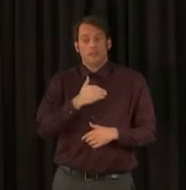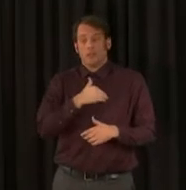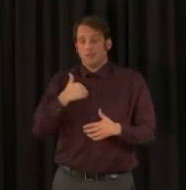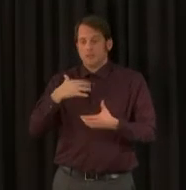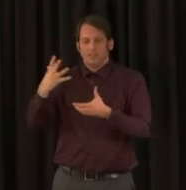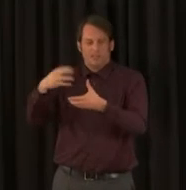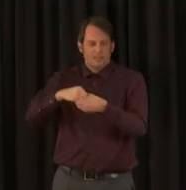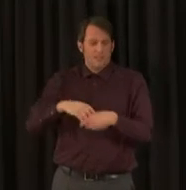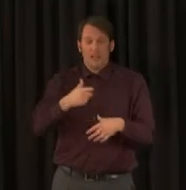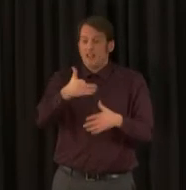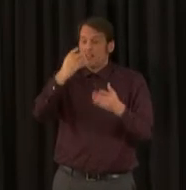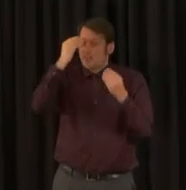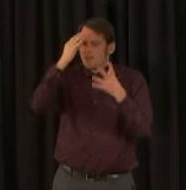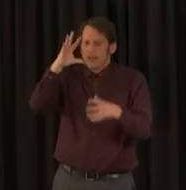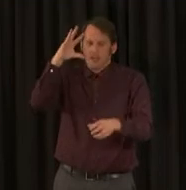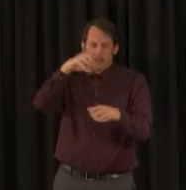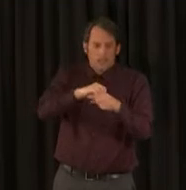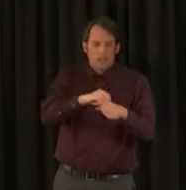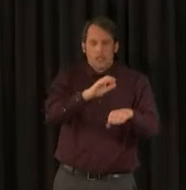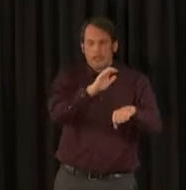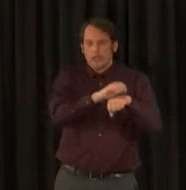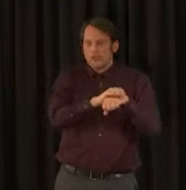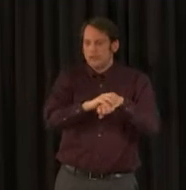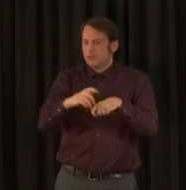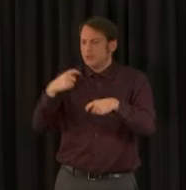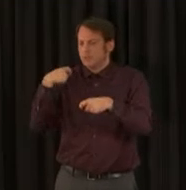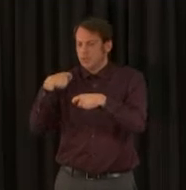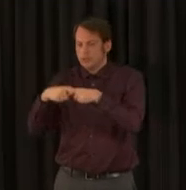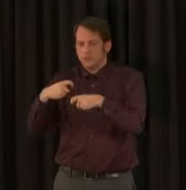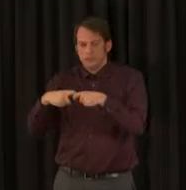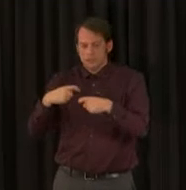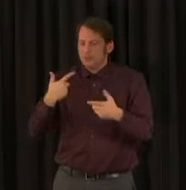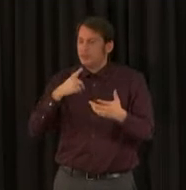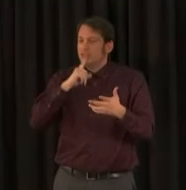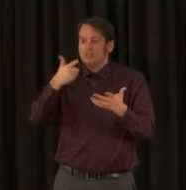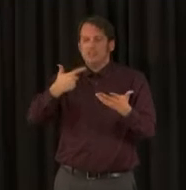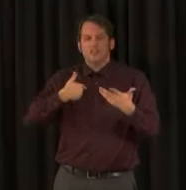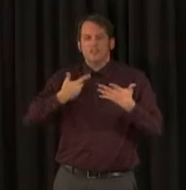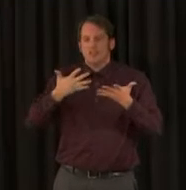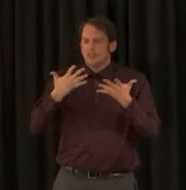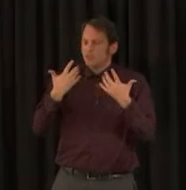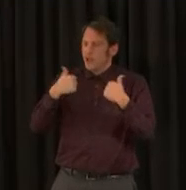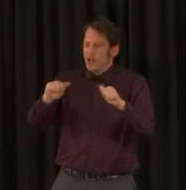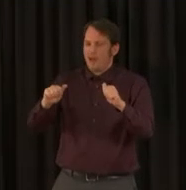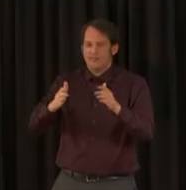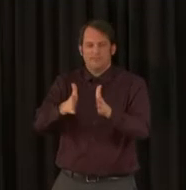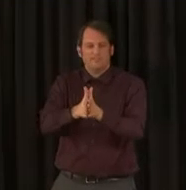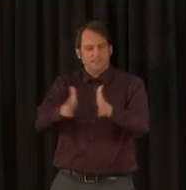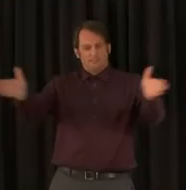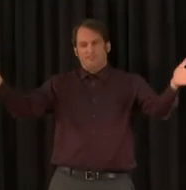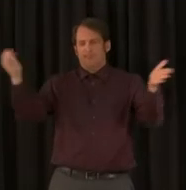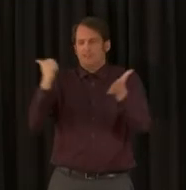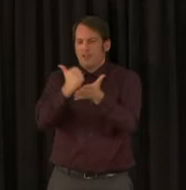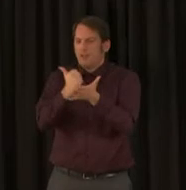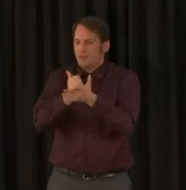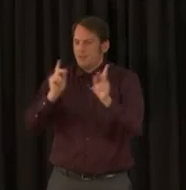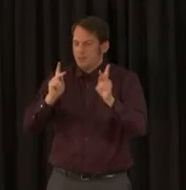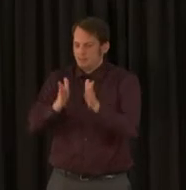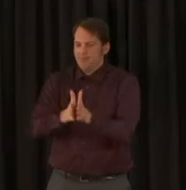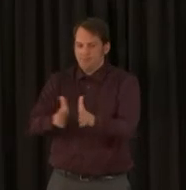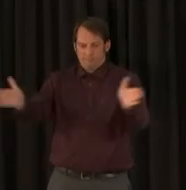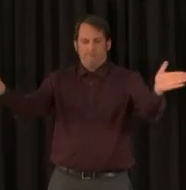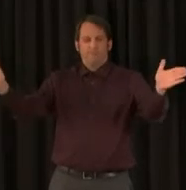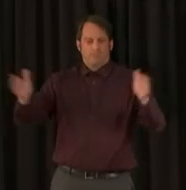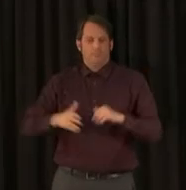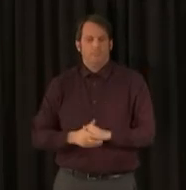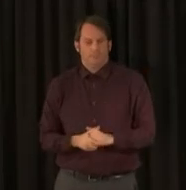and Spanish. So it's really all about widening that reach. And yeah, our mission is to serve Latinos, but again,